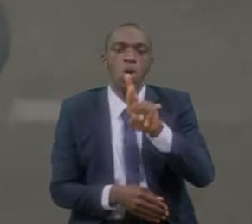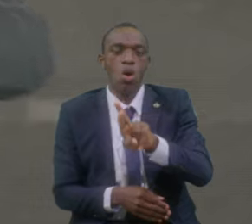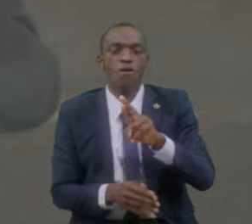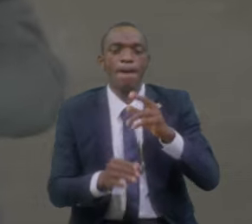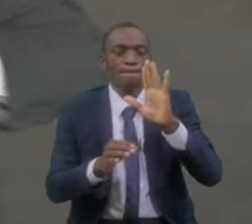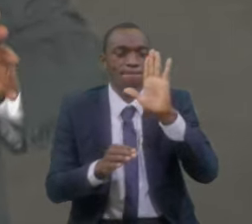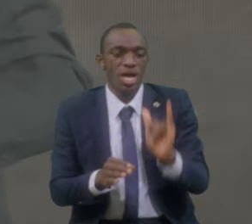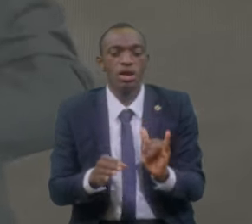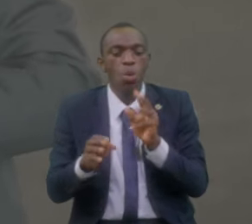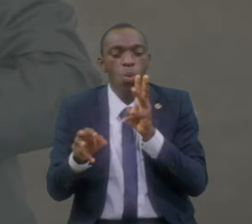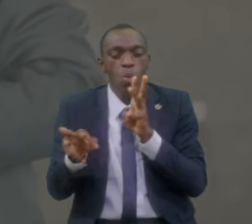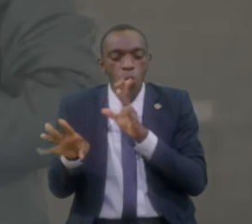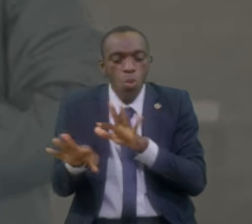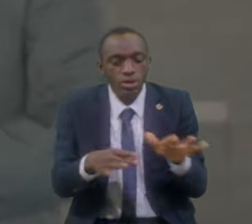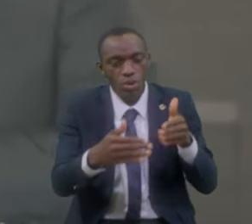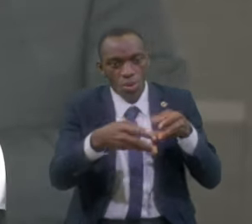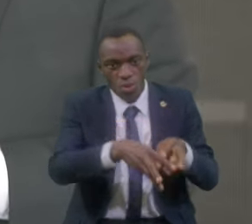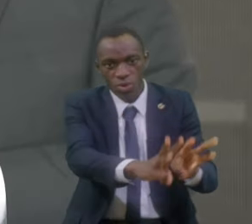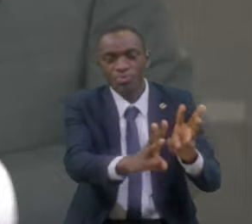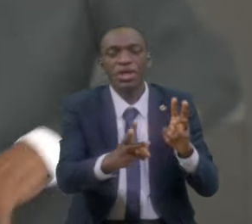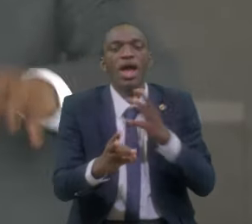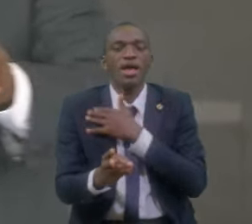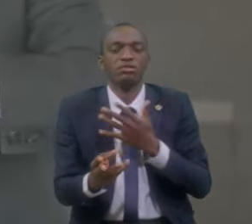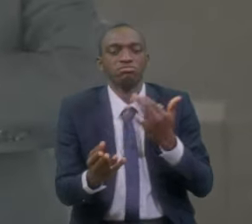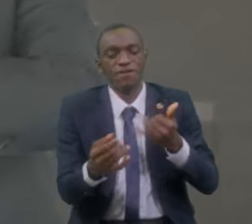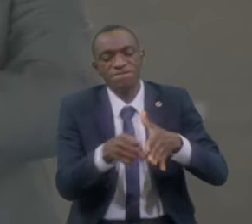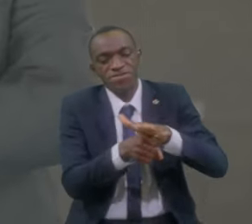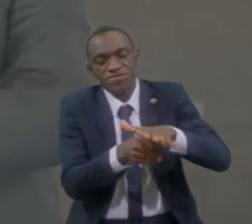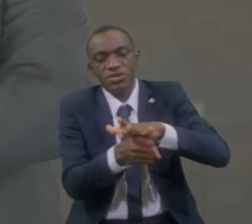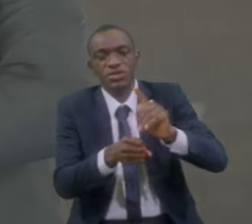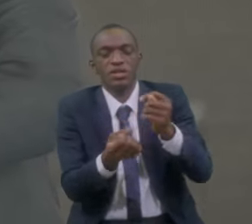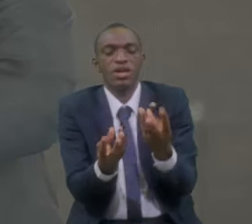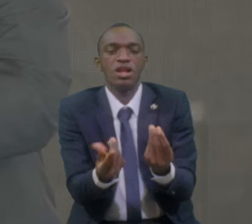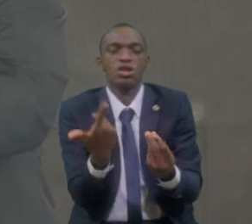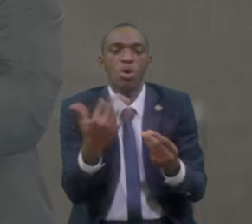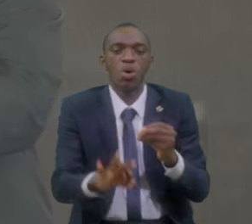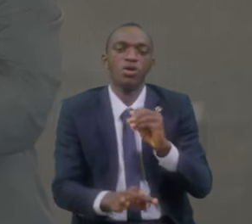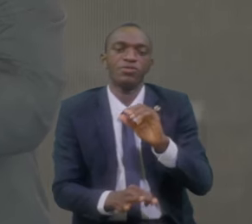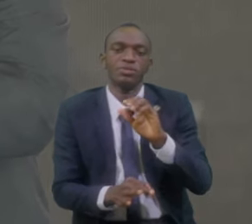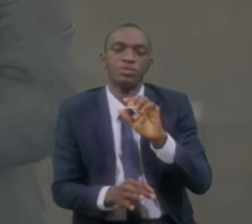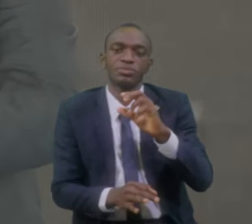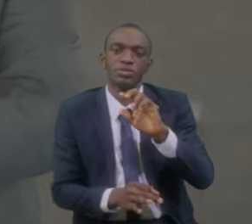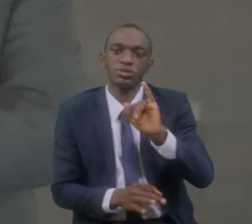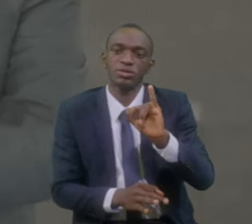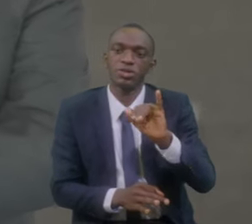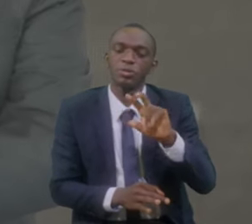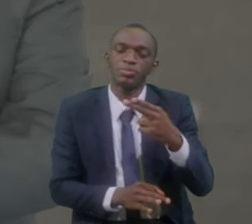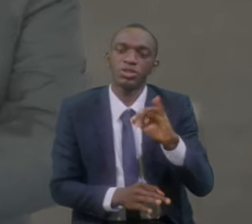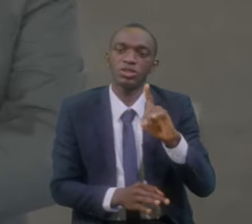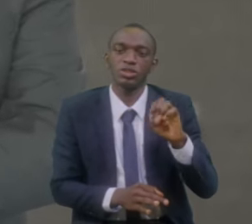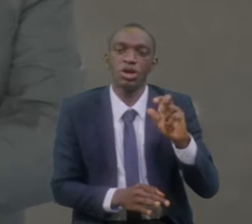he compassed the land of Edom, and the soul of the